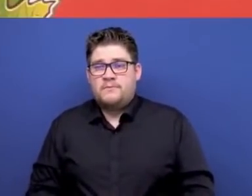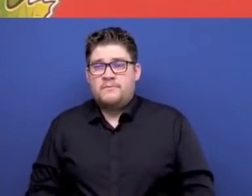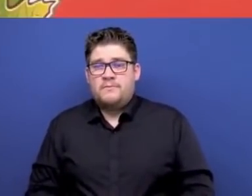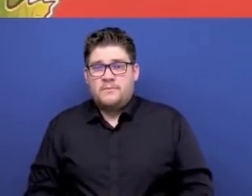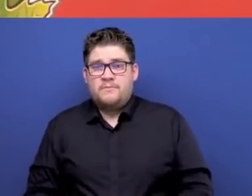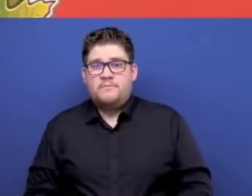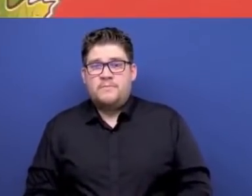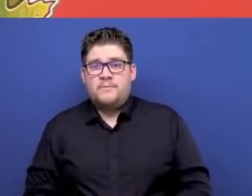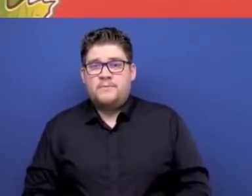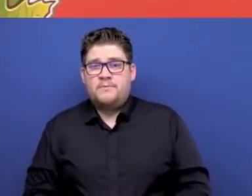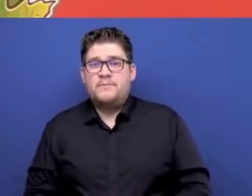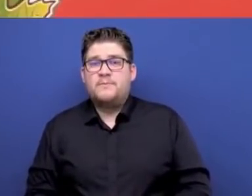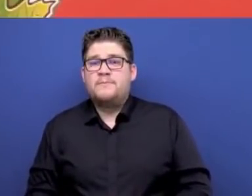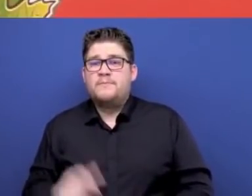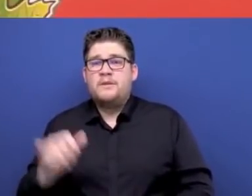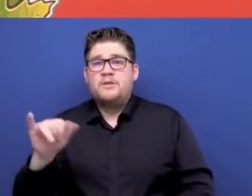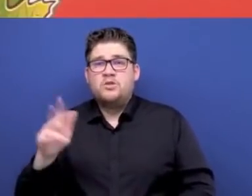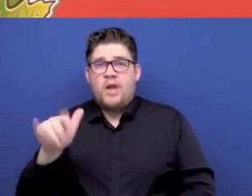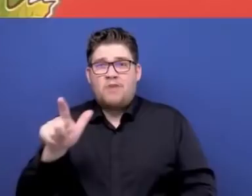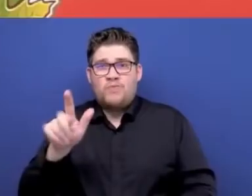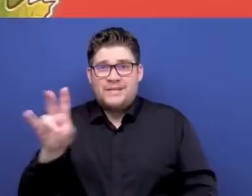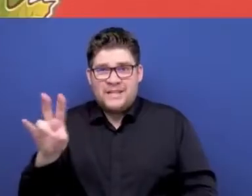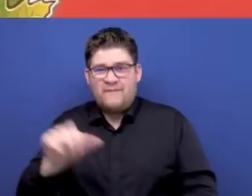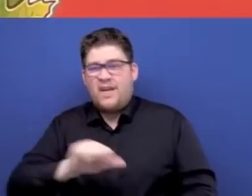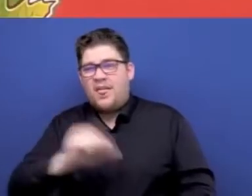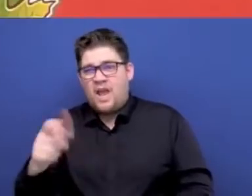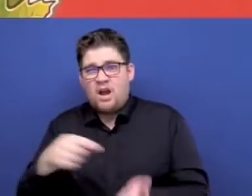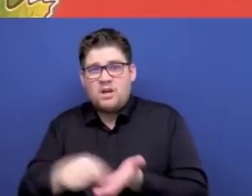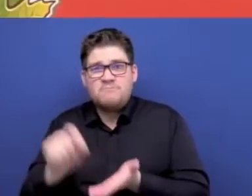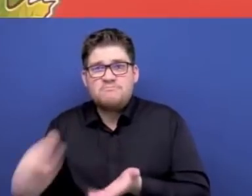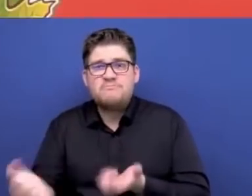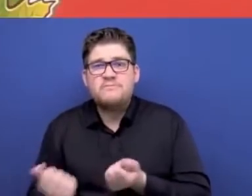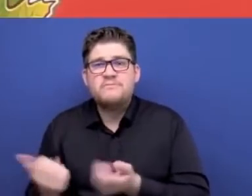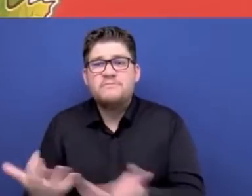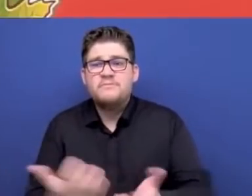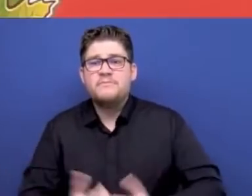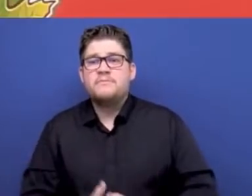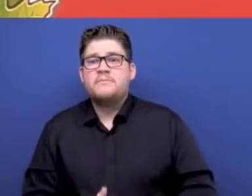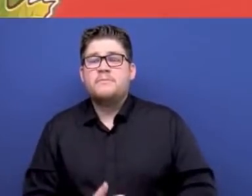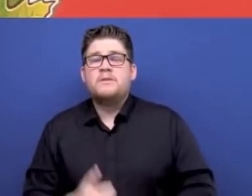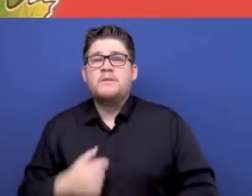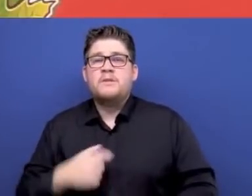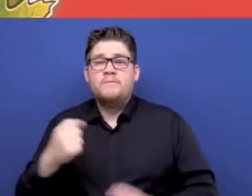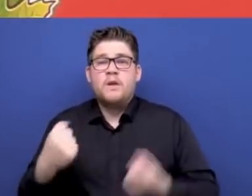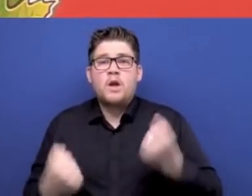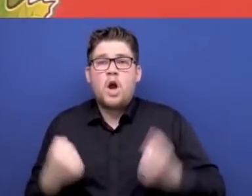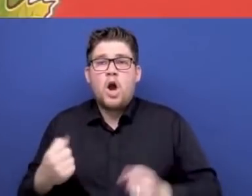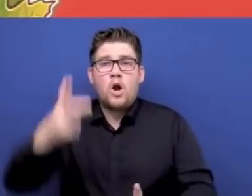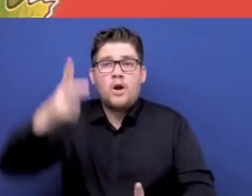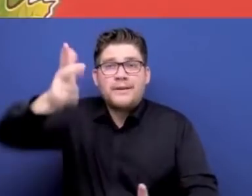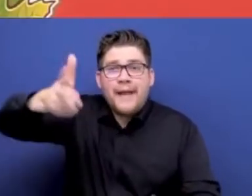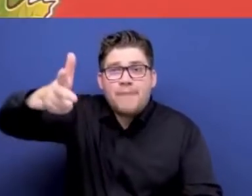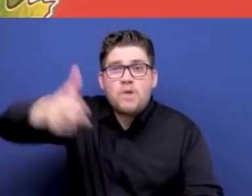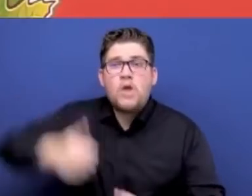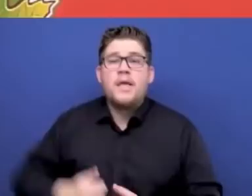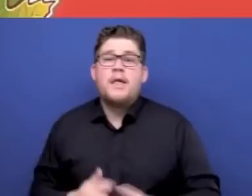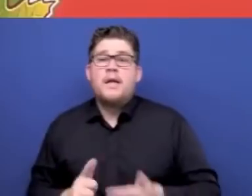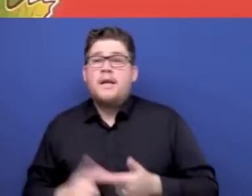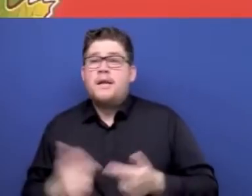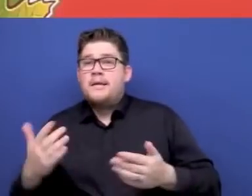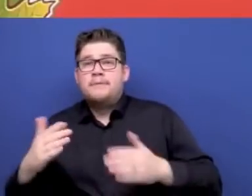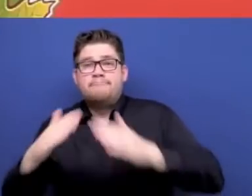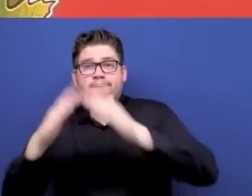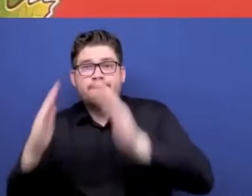and has any witness accounts or any dash cam video, we are appealing to you to get in contact with us at the Salmo Rcmp.